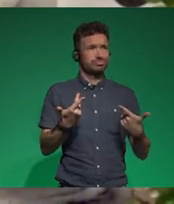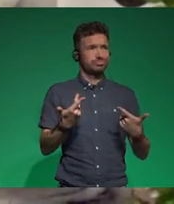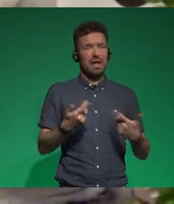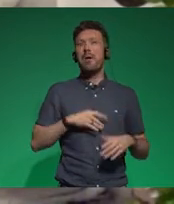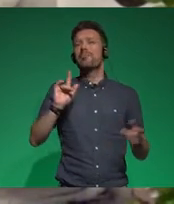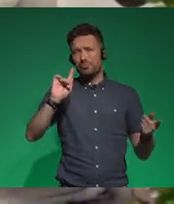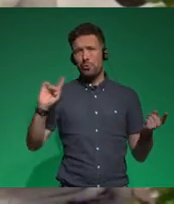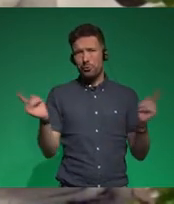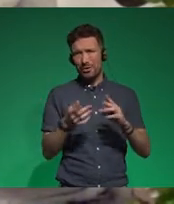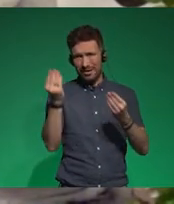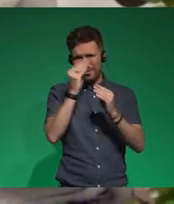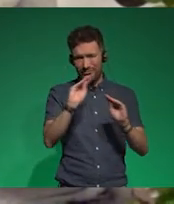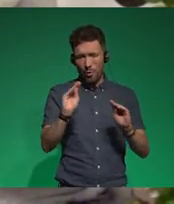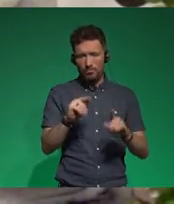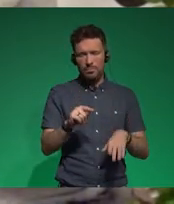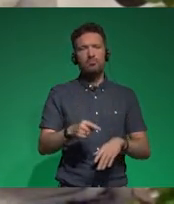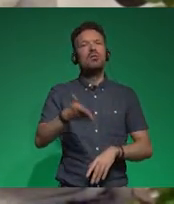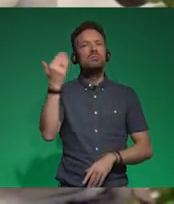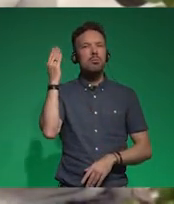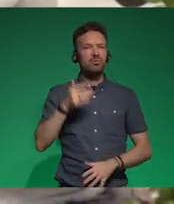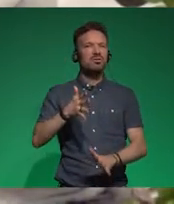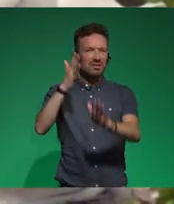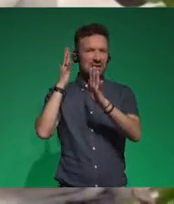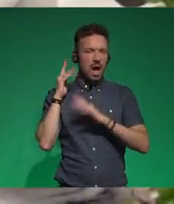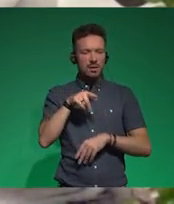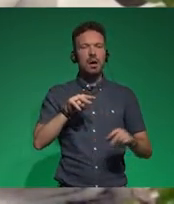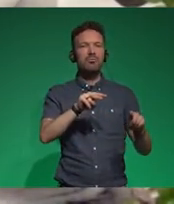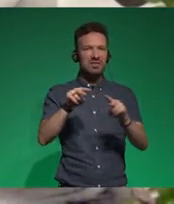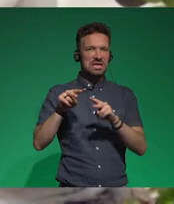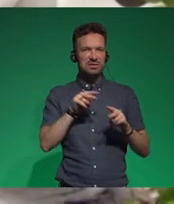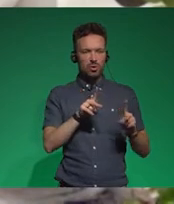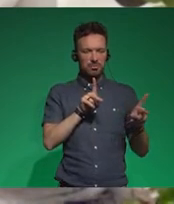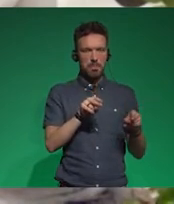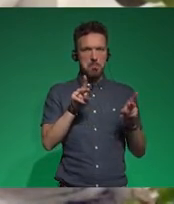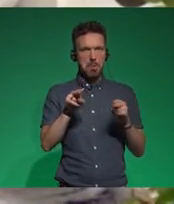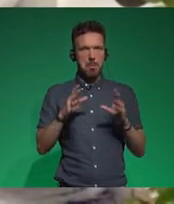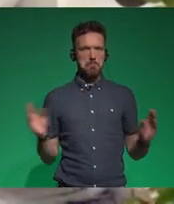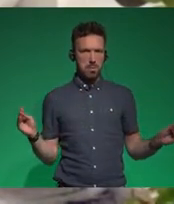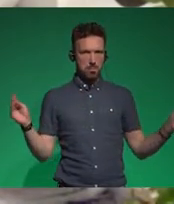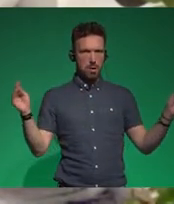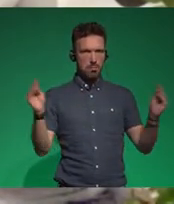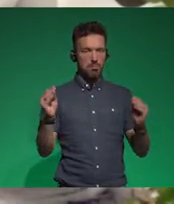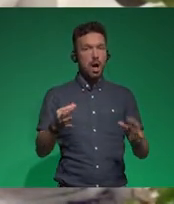but it's still a very important work for me, because it's a kind of like